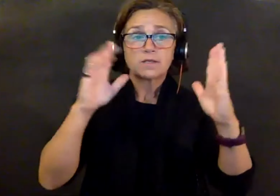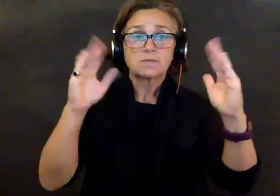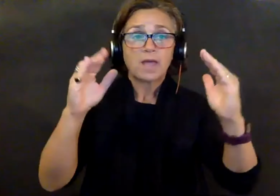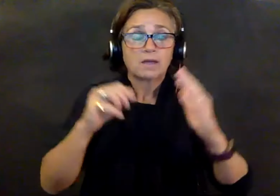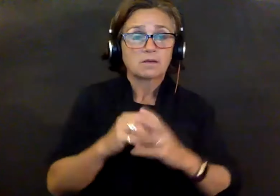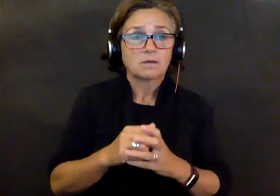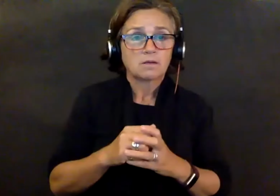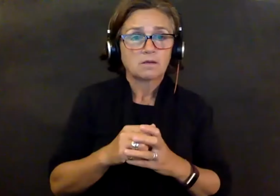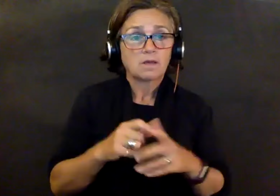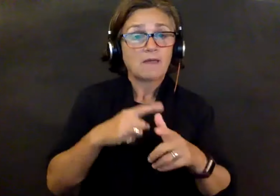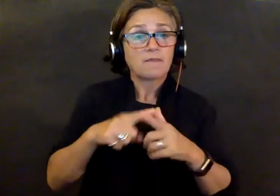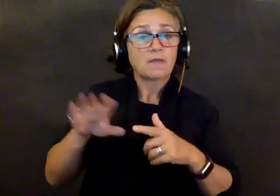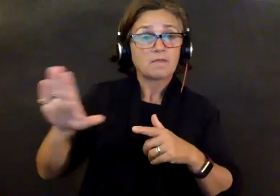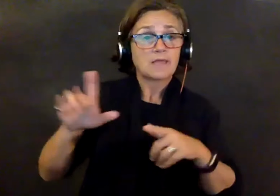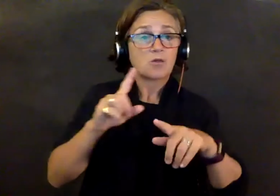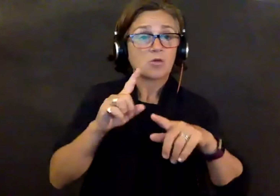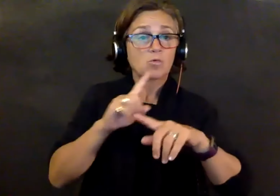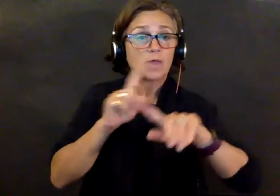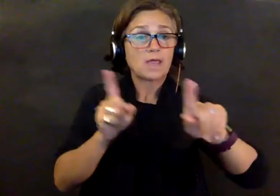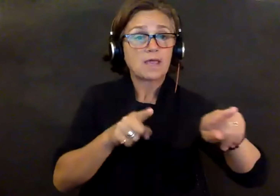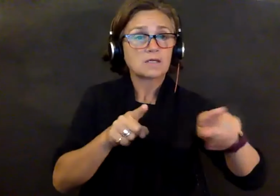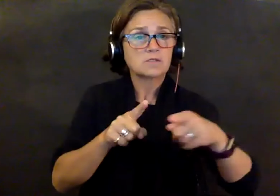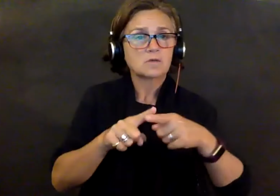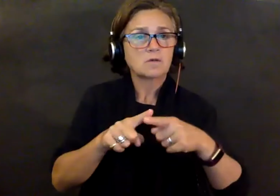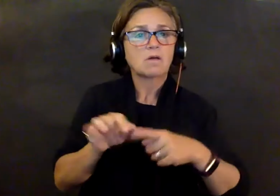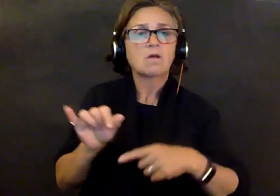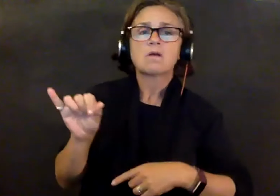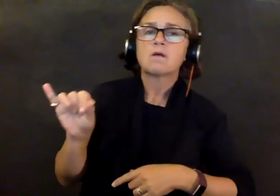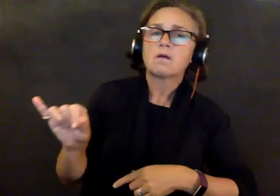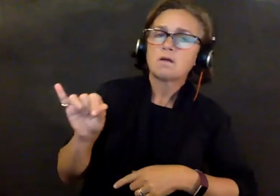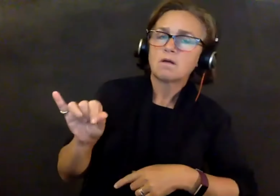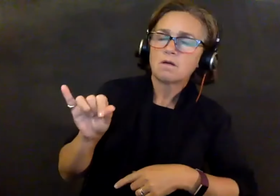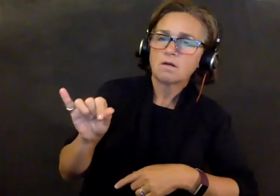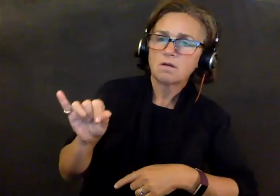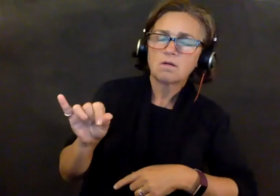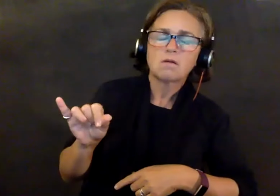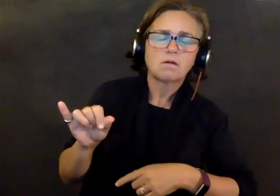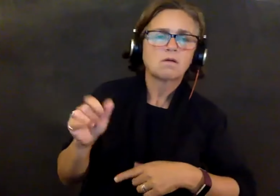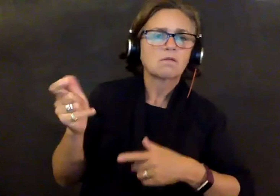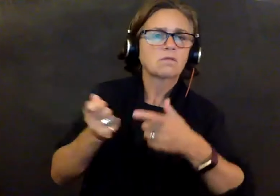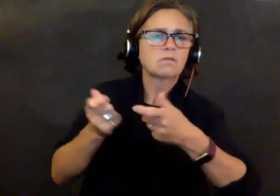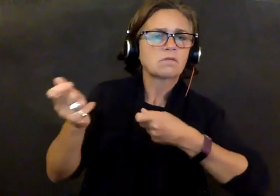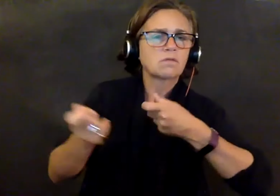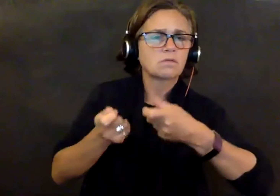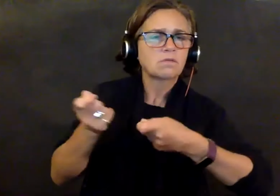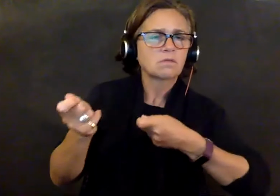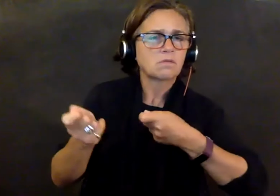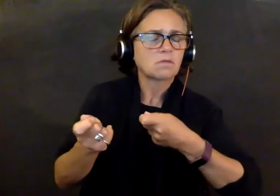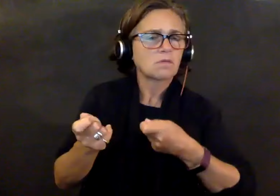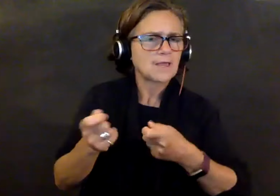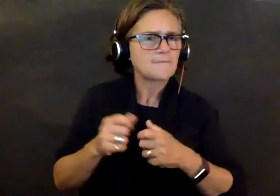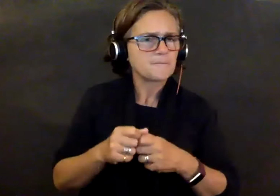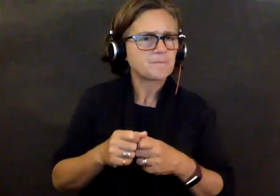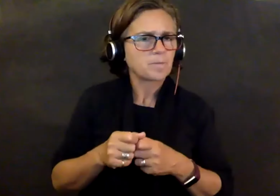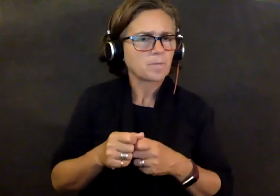response, you can sort of tailor and have a discussion. But sometimes you might need a little bit of a jump off to be able to